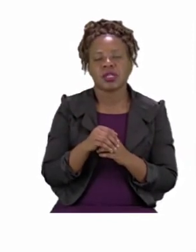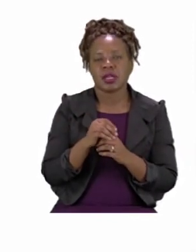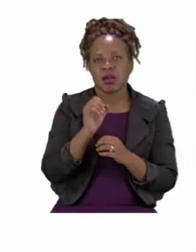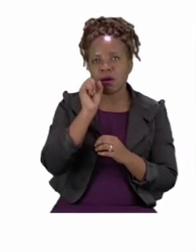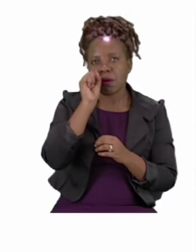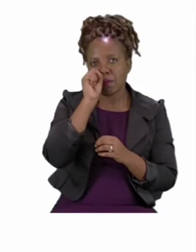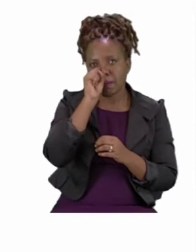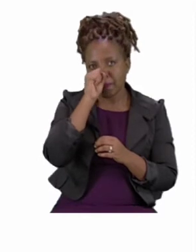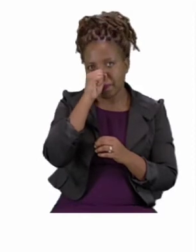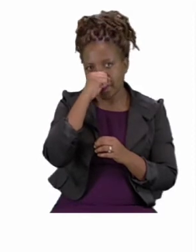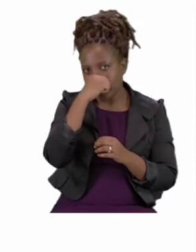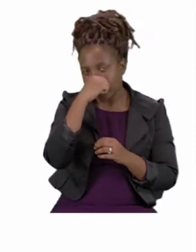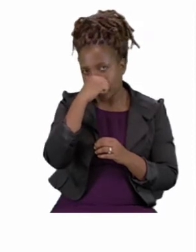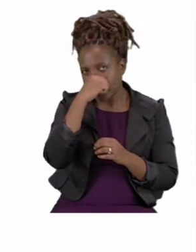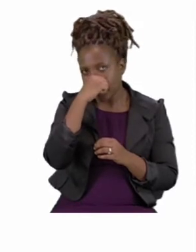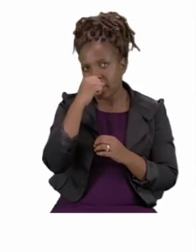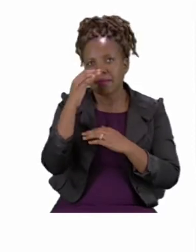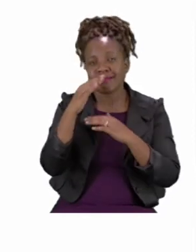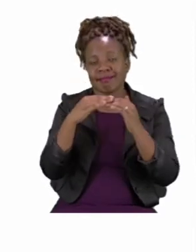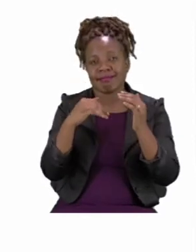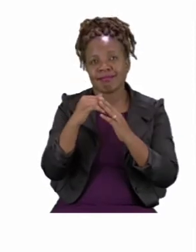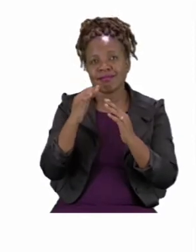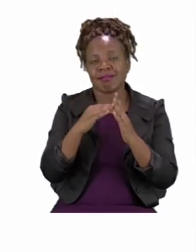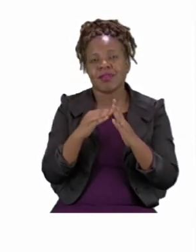the wolf blew it down.